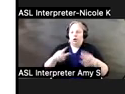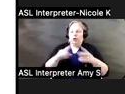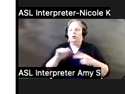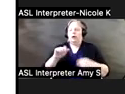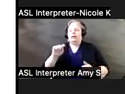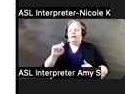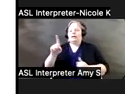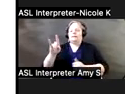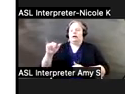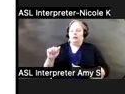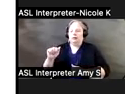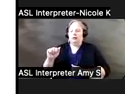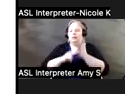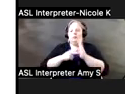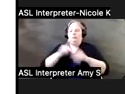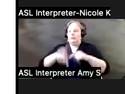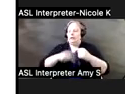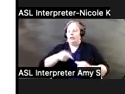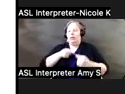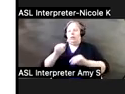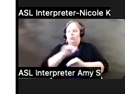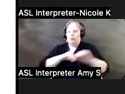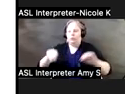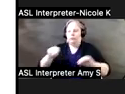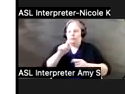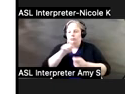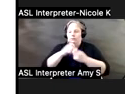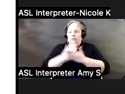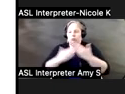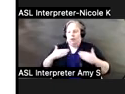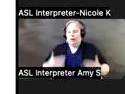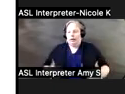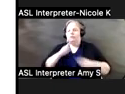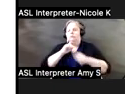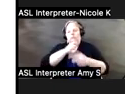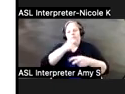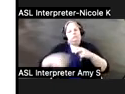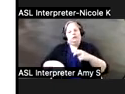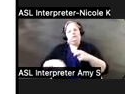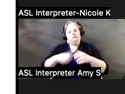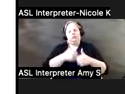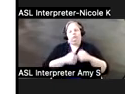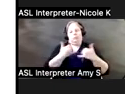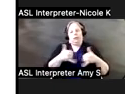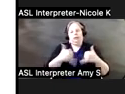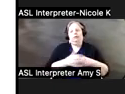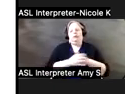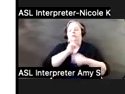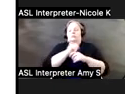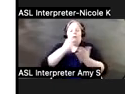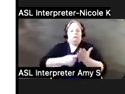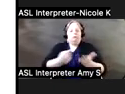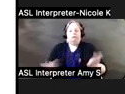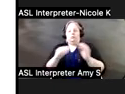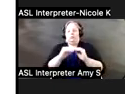have difficulties with movement or excess movements in certain areas. And that makes it difficult for them to game. We're not going to be talking a lot about movement disorders. There's a